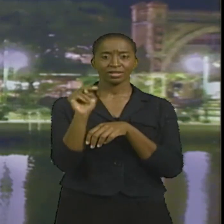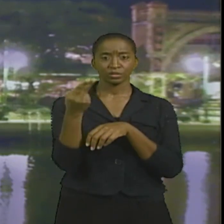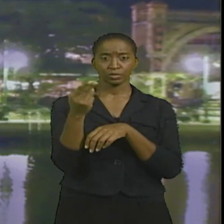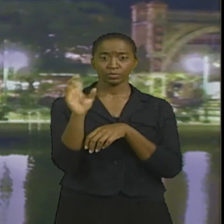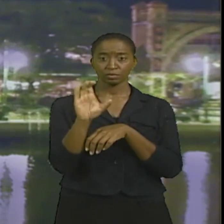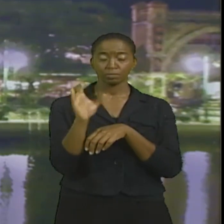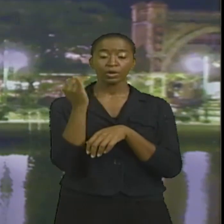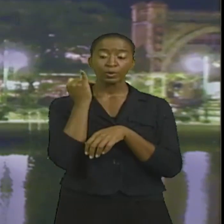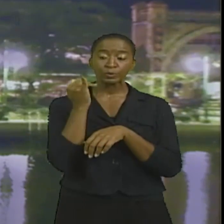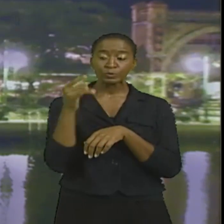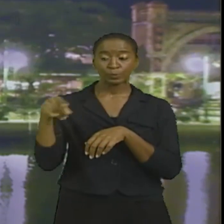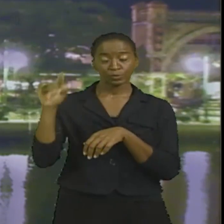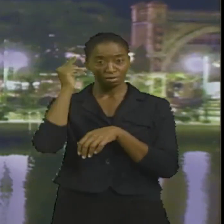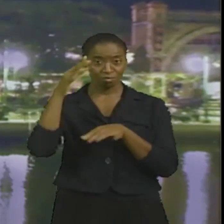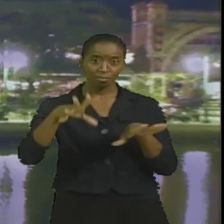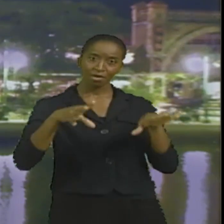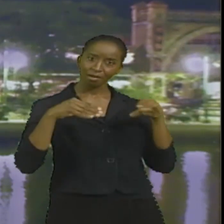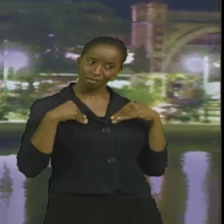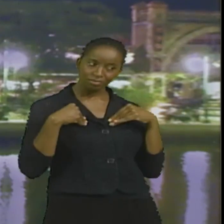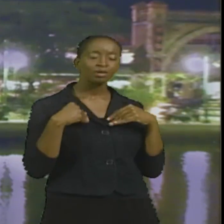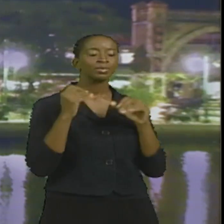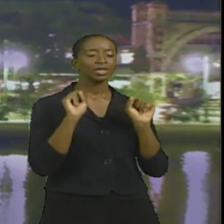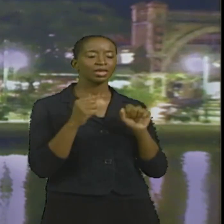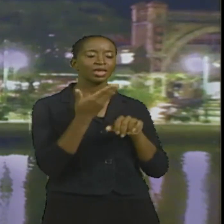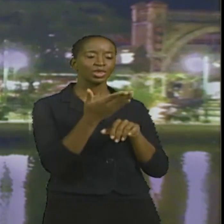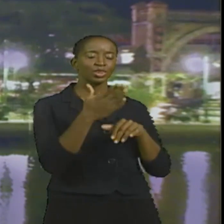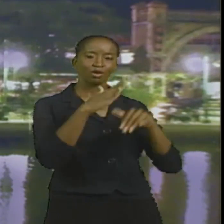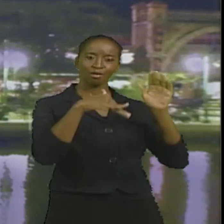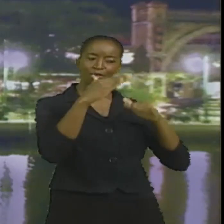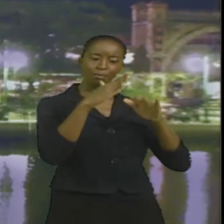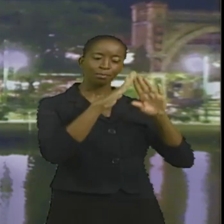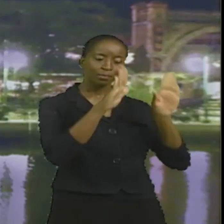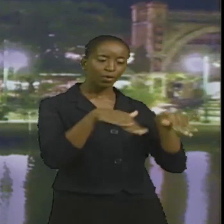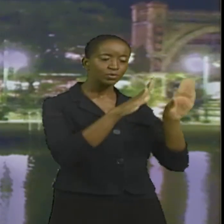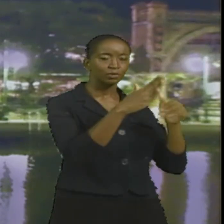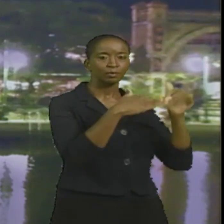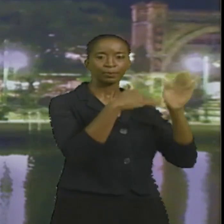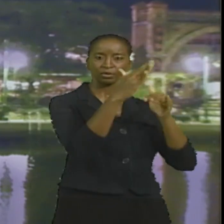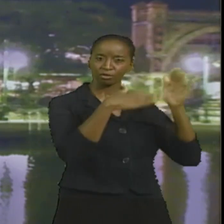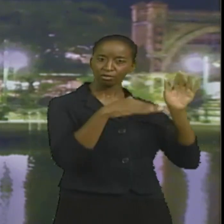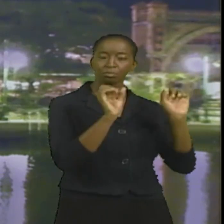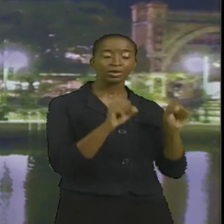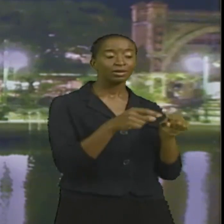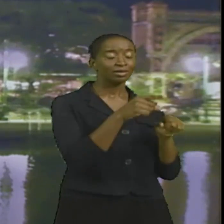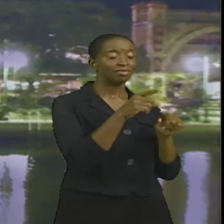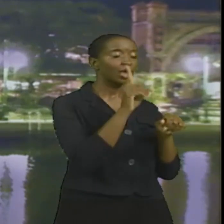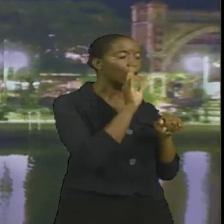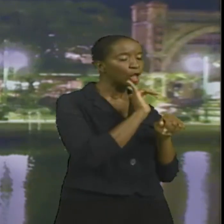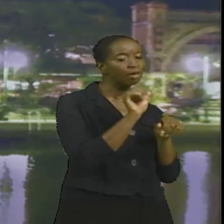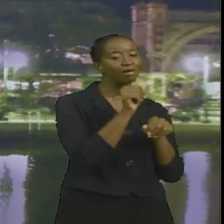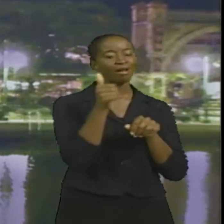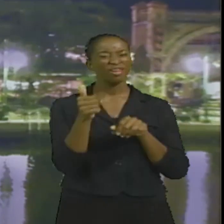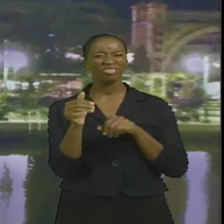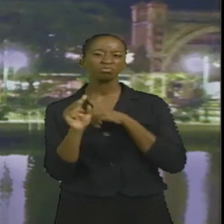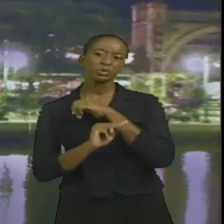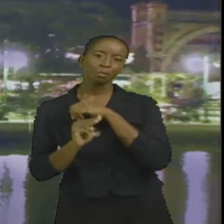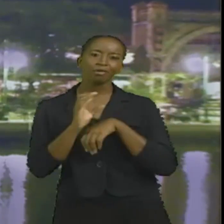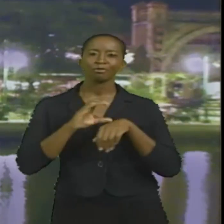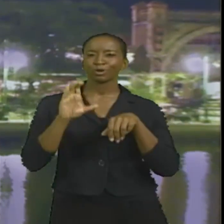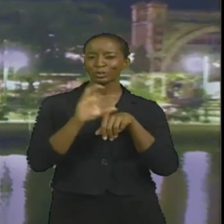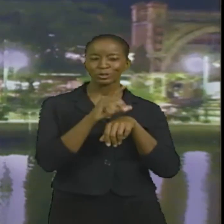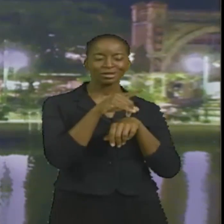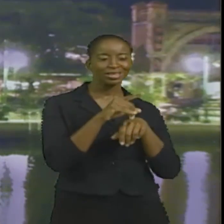positive impact on the housing stock. And Senator Moe notes it would also allow for St. Lucie to keep pace with the rest of the island in its